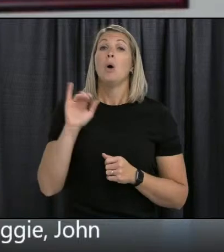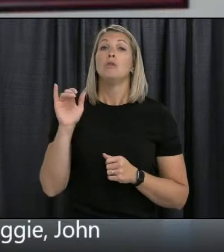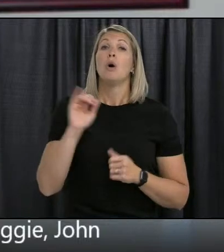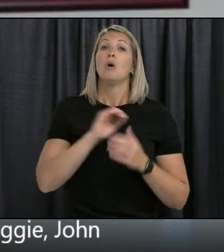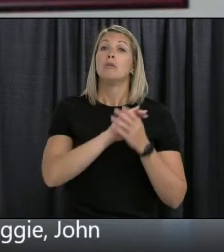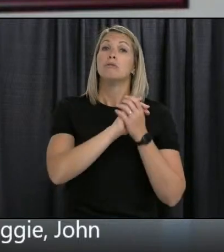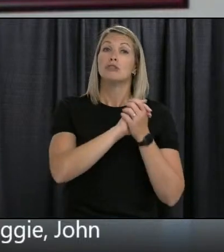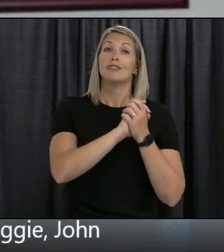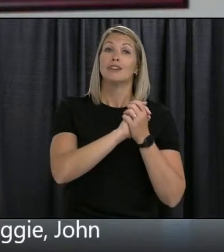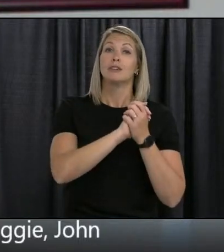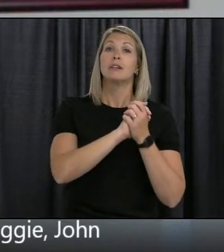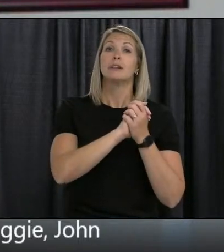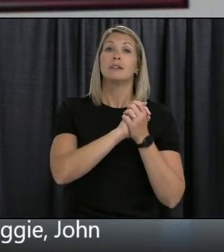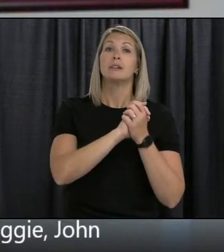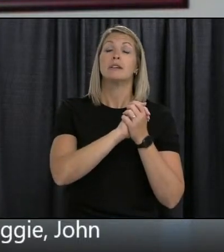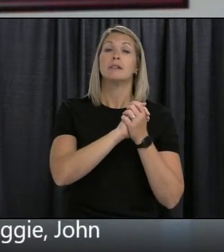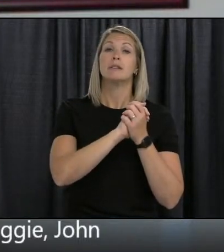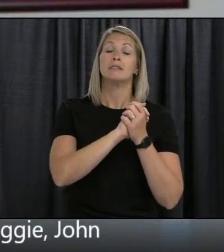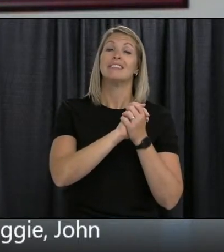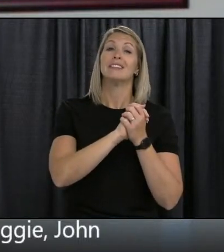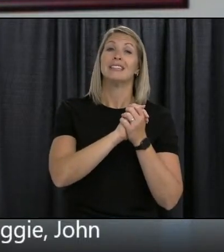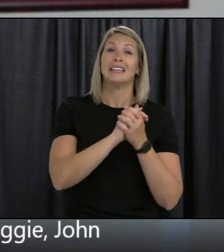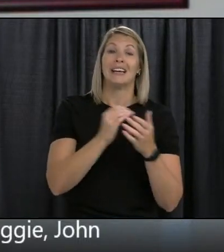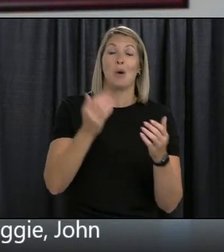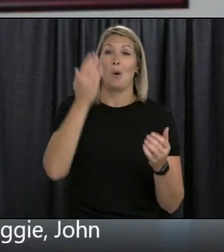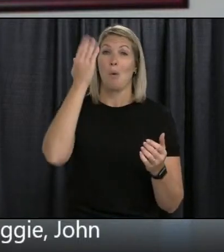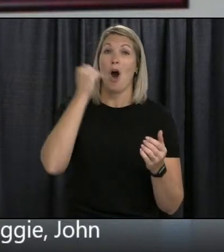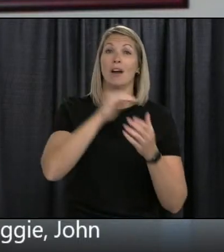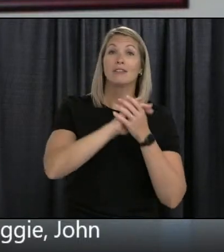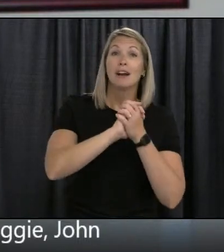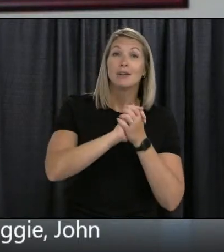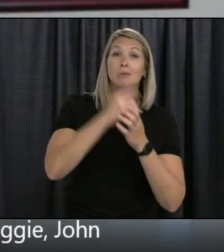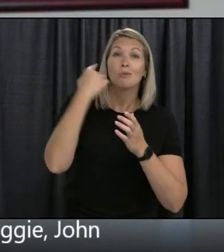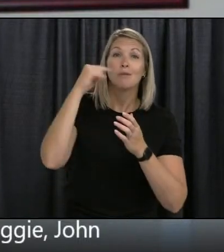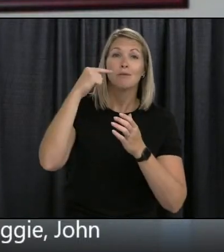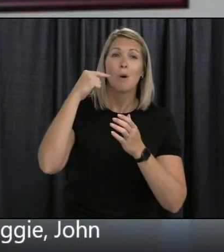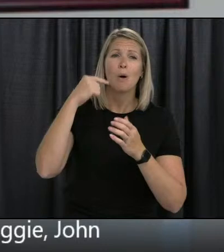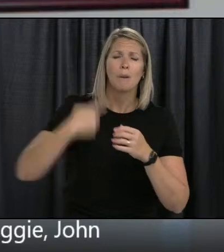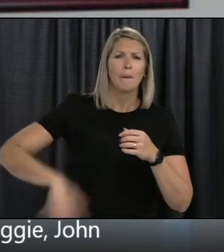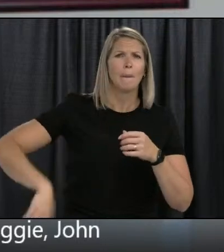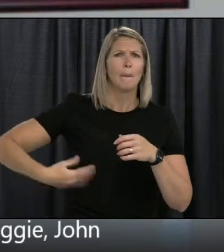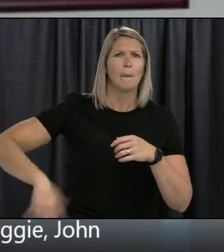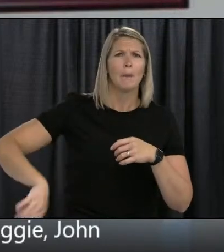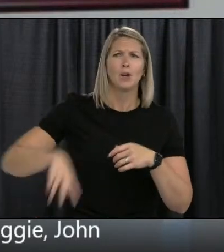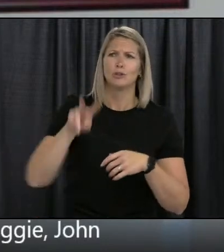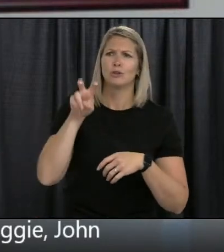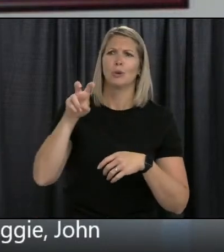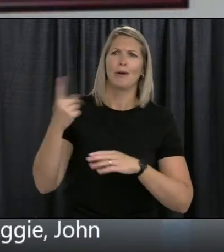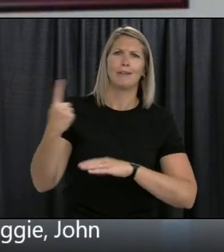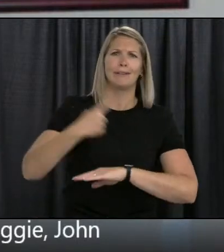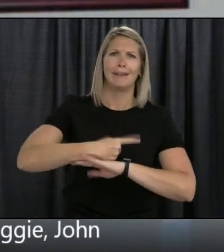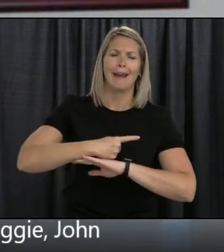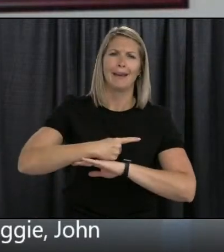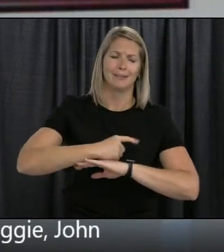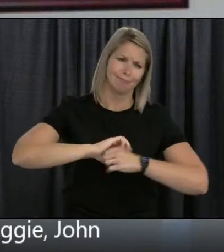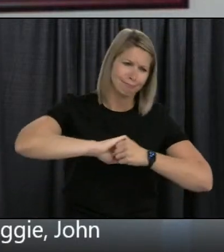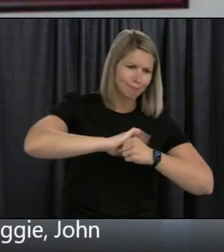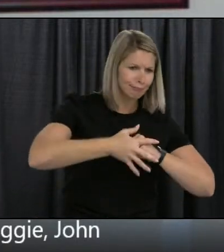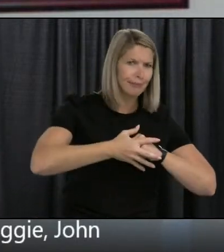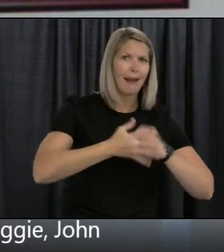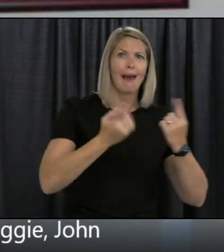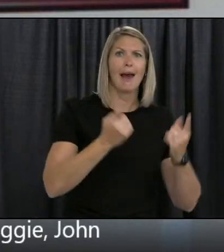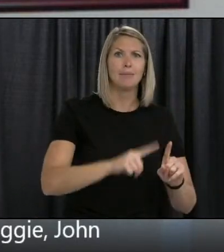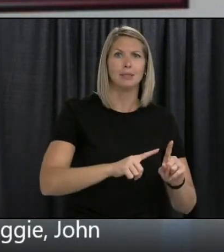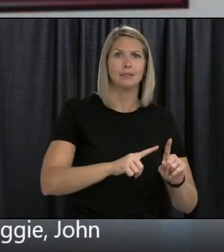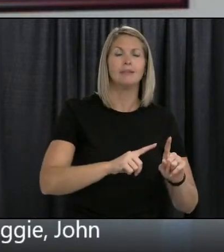congratulations. It is a marathon and not a sprint, and there are some hurdles in this marathon. We are doing well, and we should